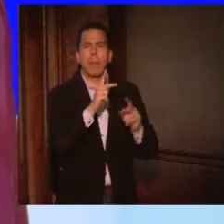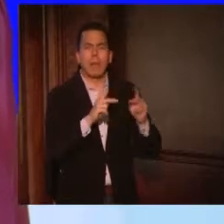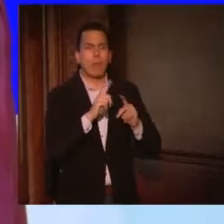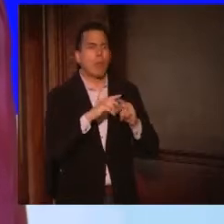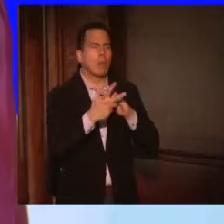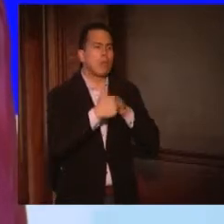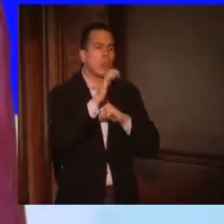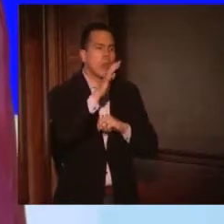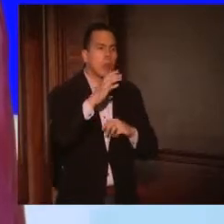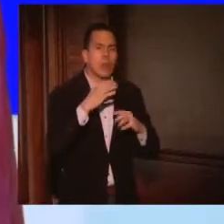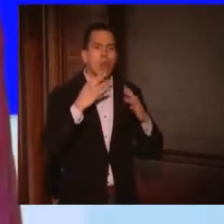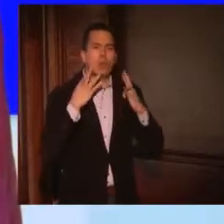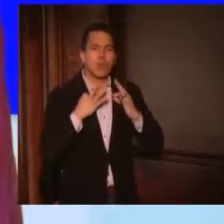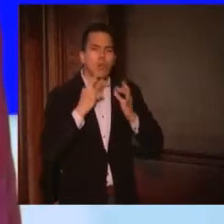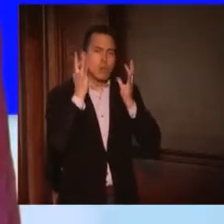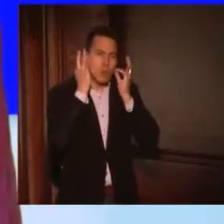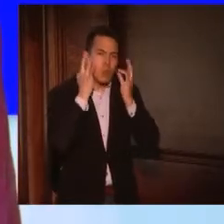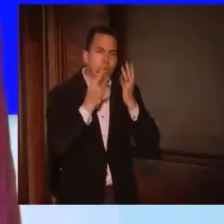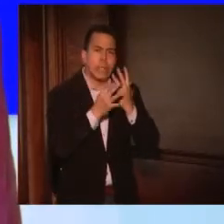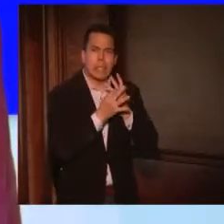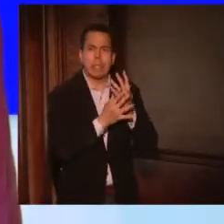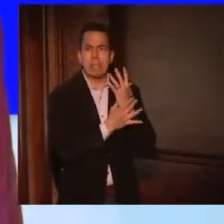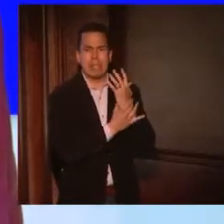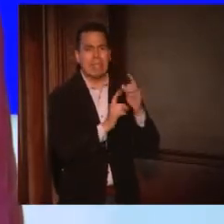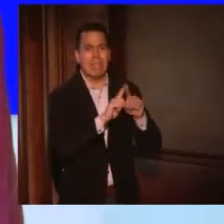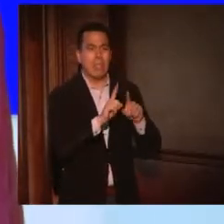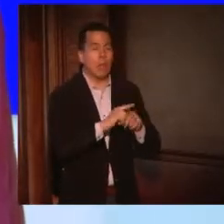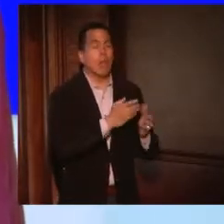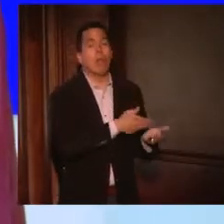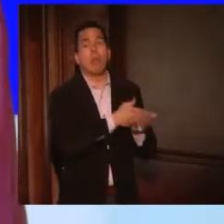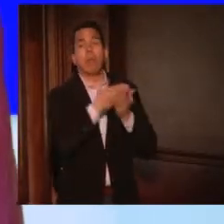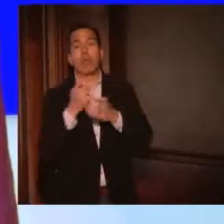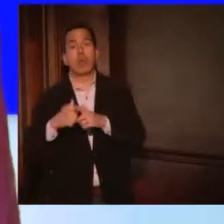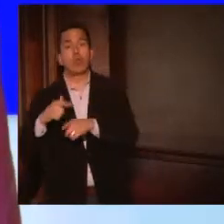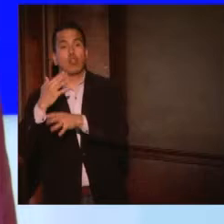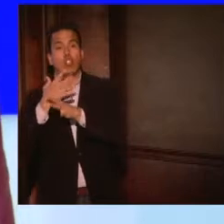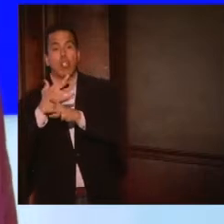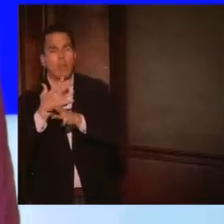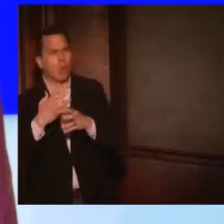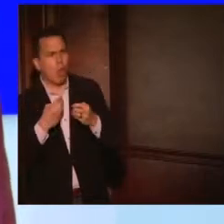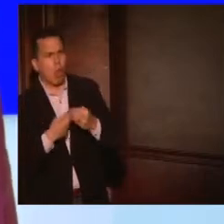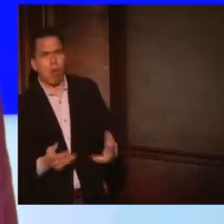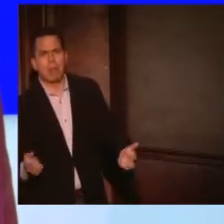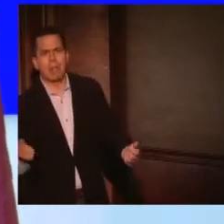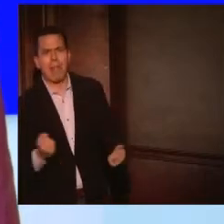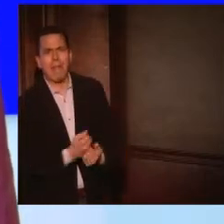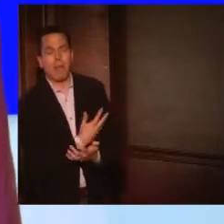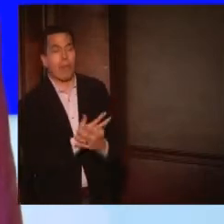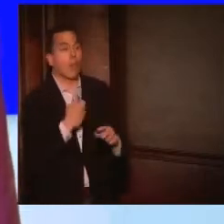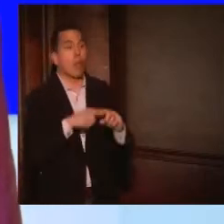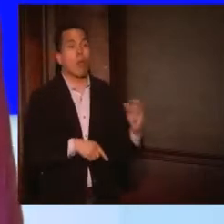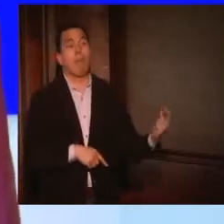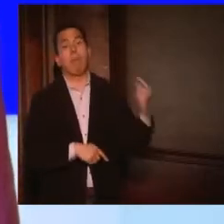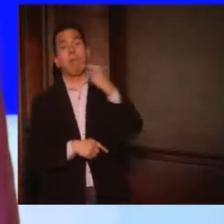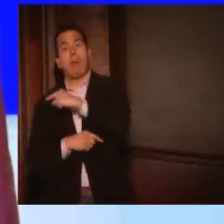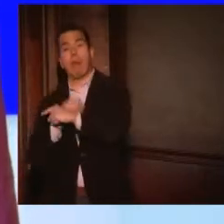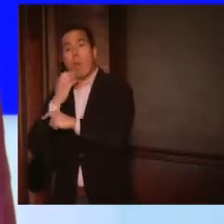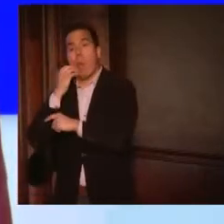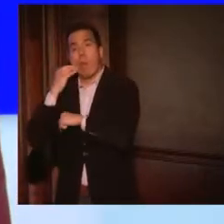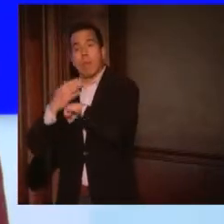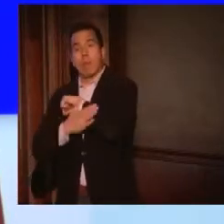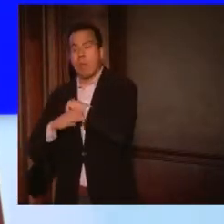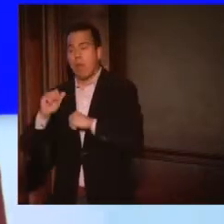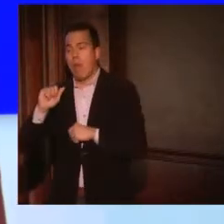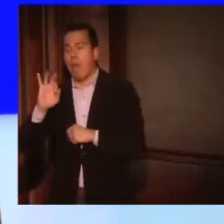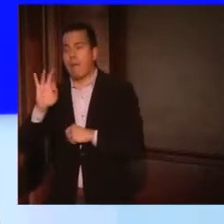monies, in the way that they're taking them to Germany. And they lost everything. They couldn't go back to Afghanistan to get their monies, and they didn't